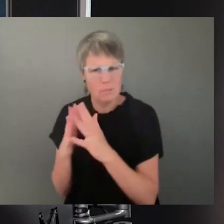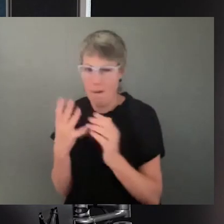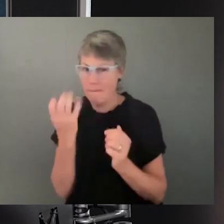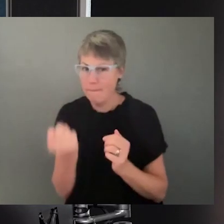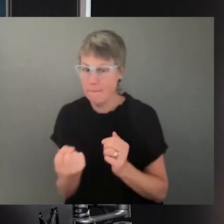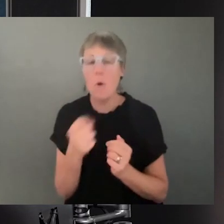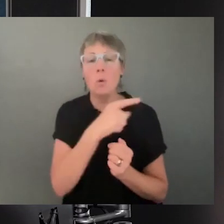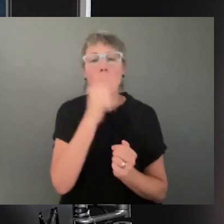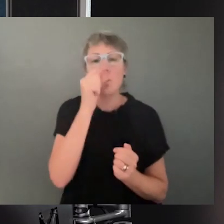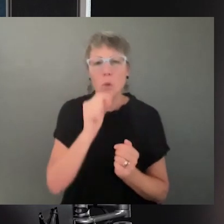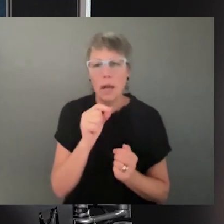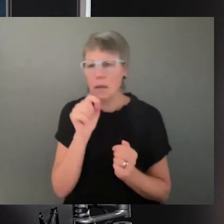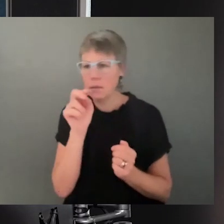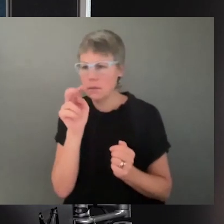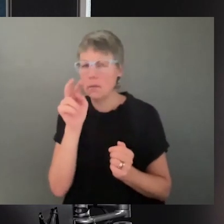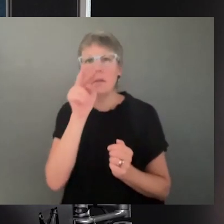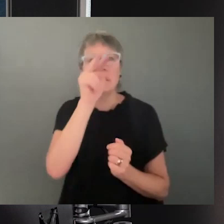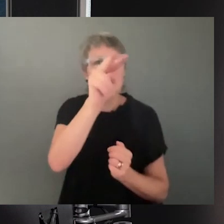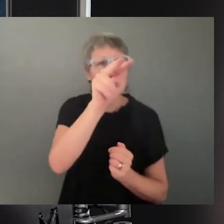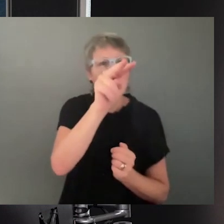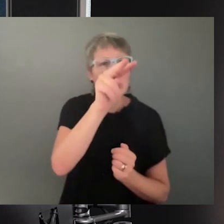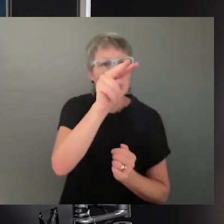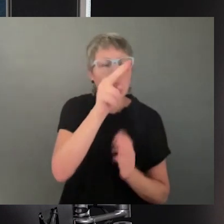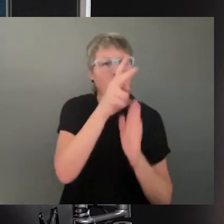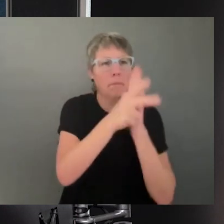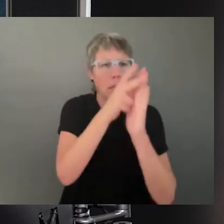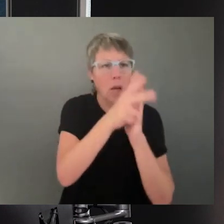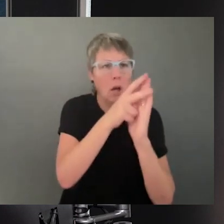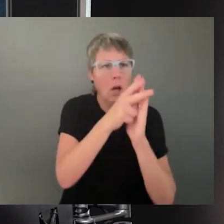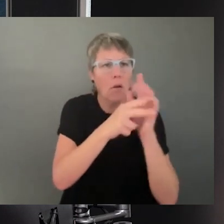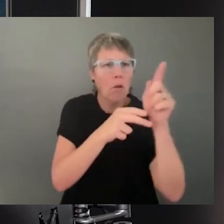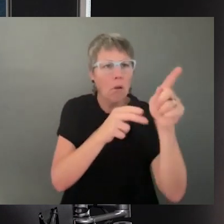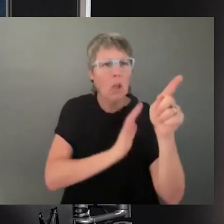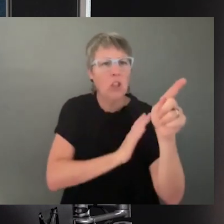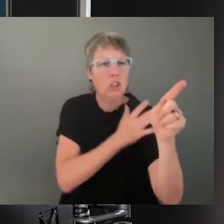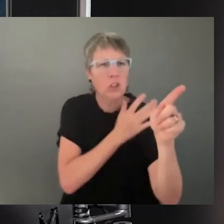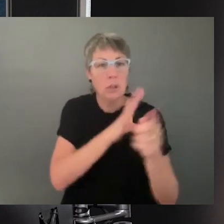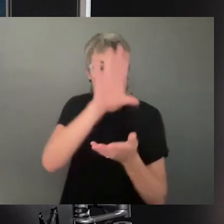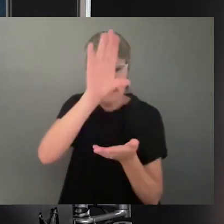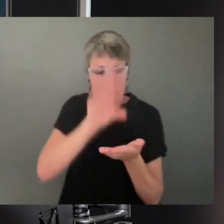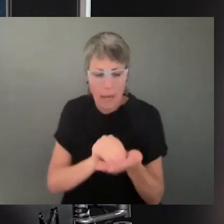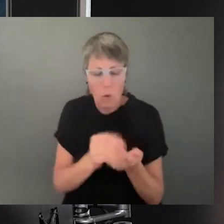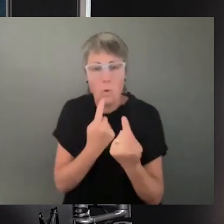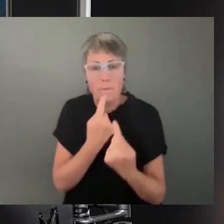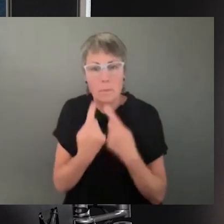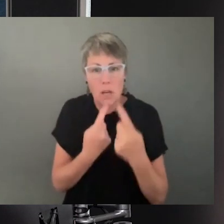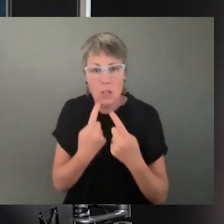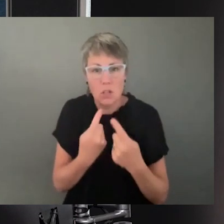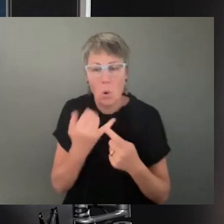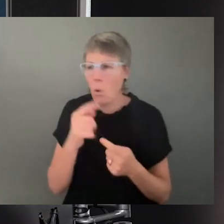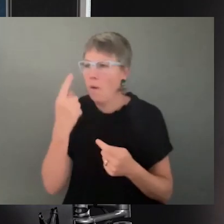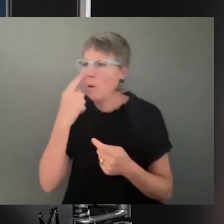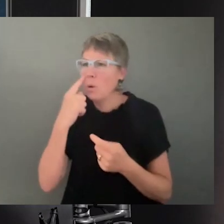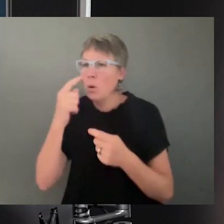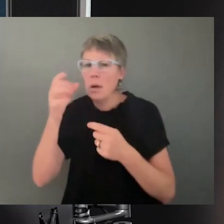emergency preparedness page. What is, I think, really great about that site is people can start where they like, watch a video, read an